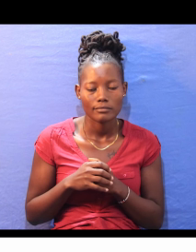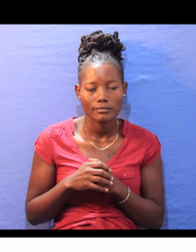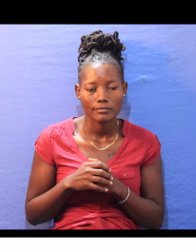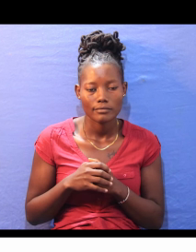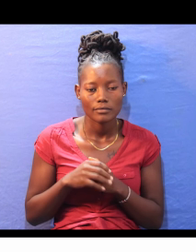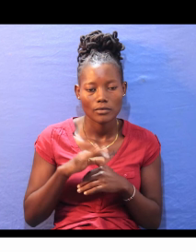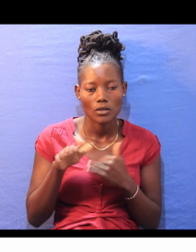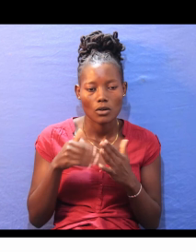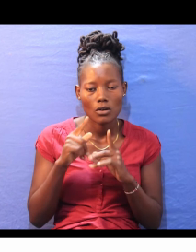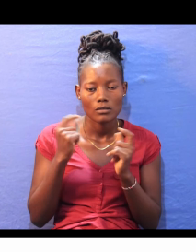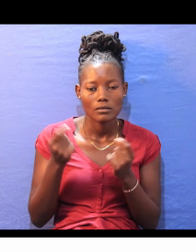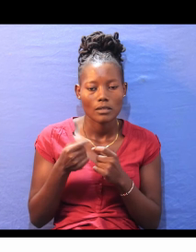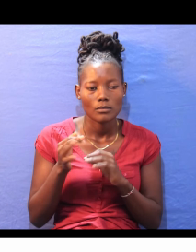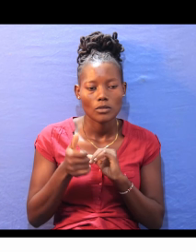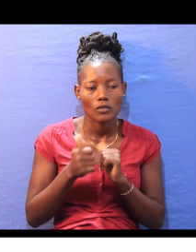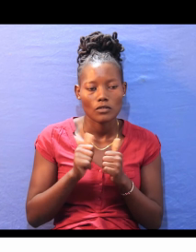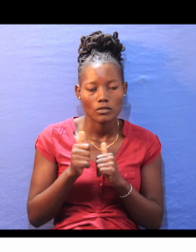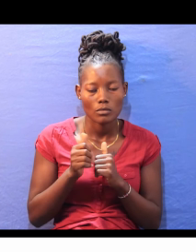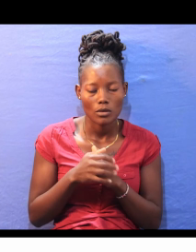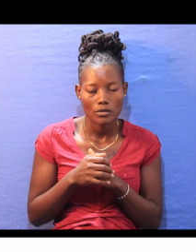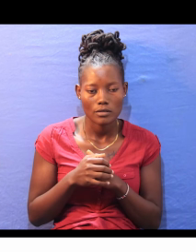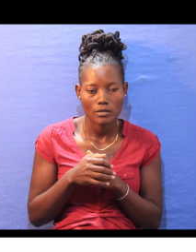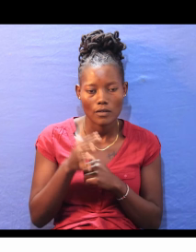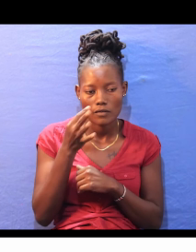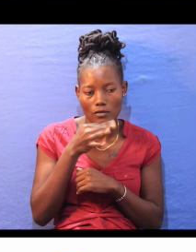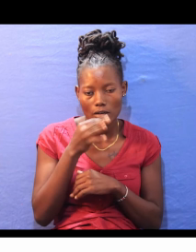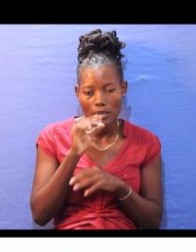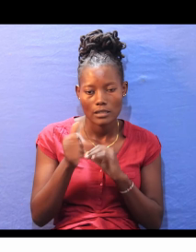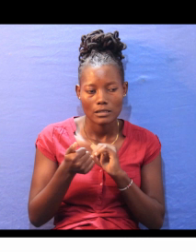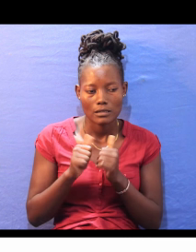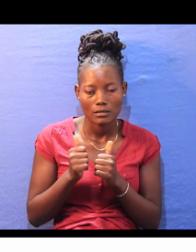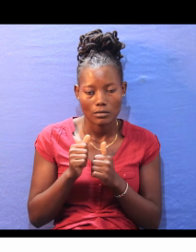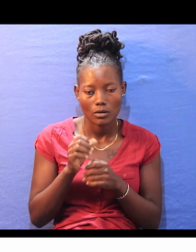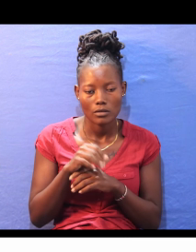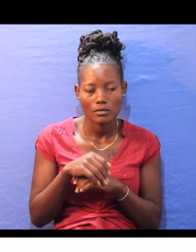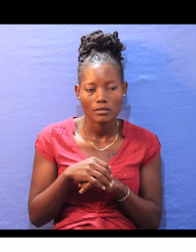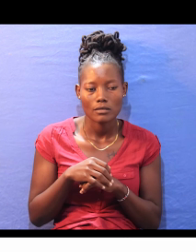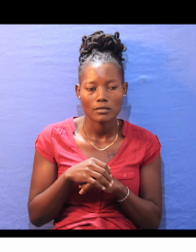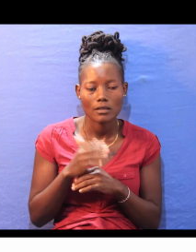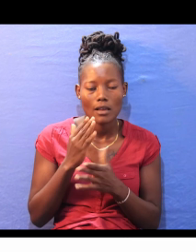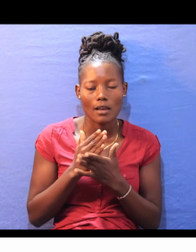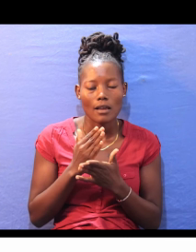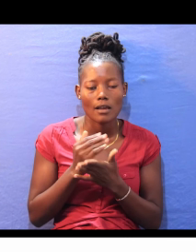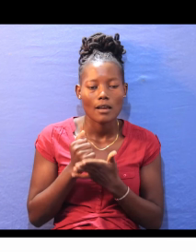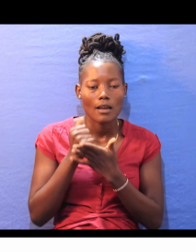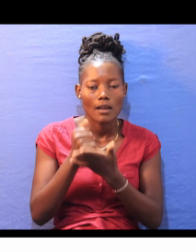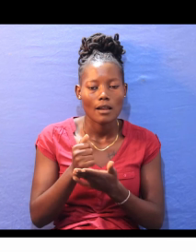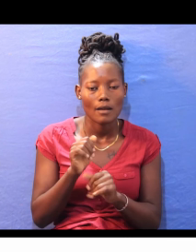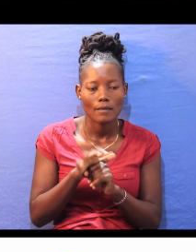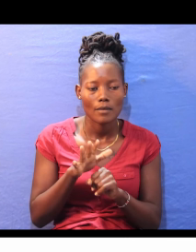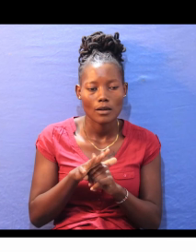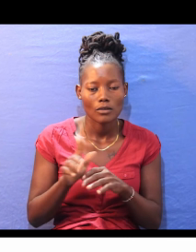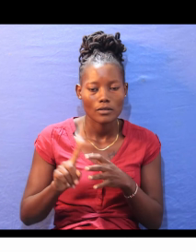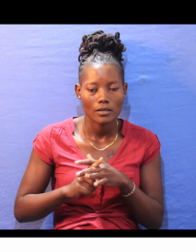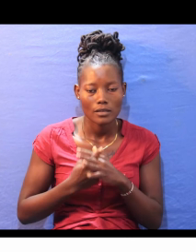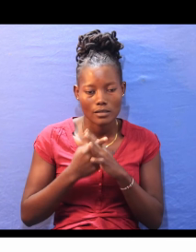All types of squats, goblet squats, front squats, back squats, they will really help that beginner